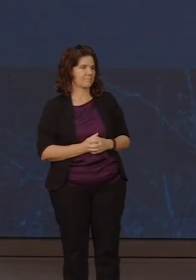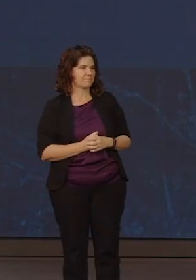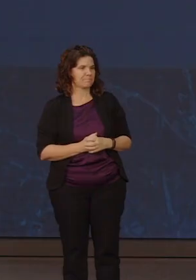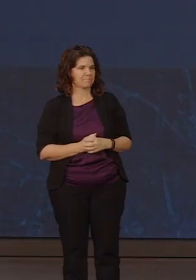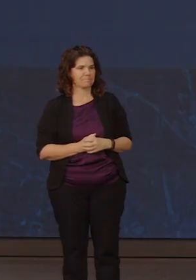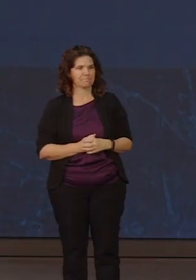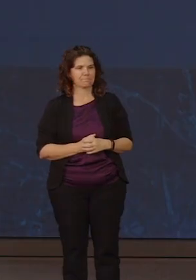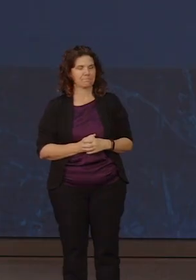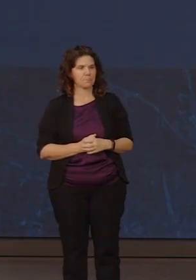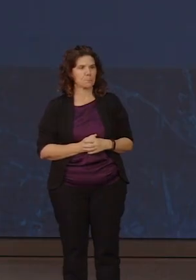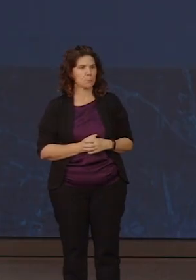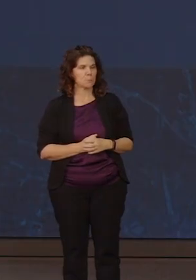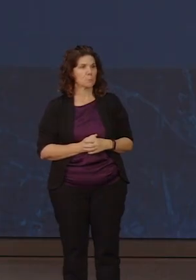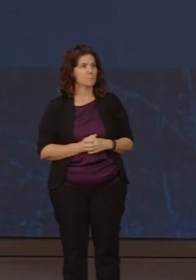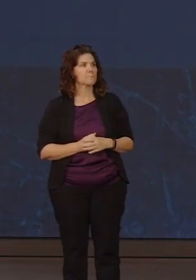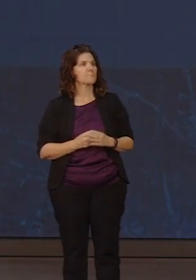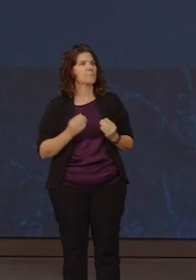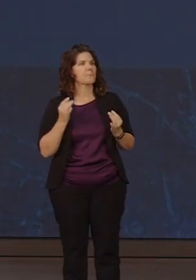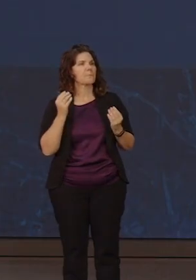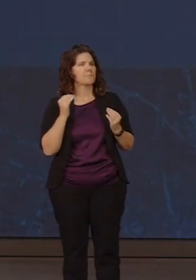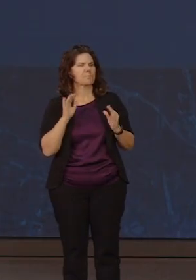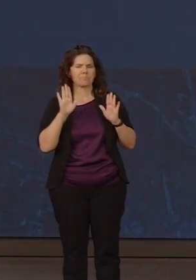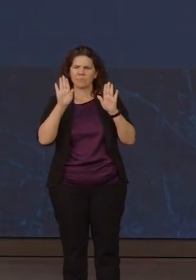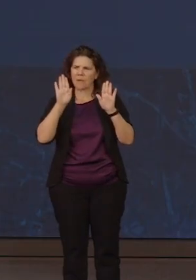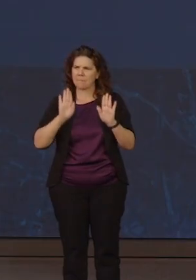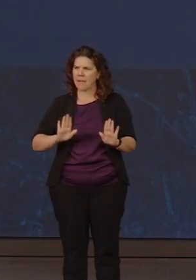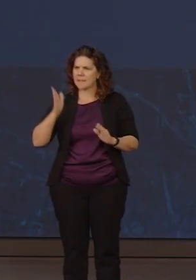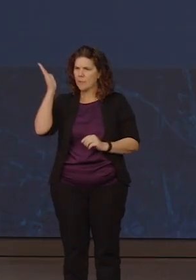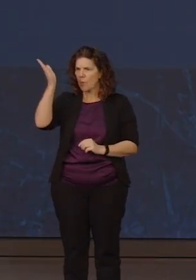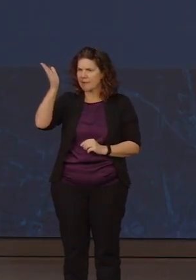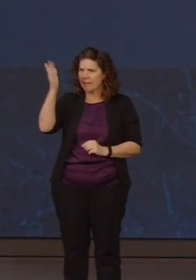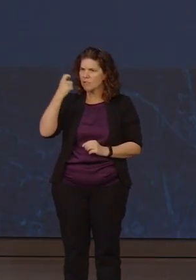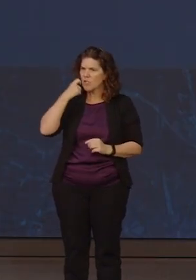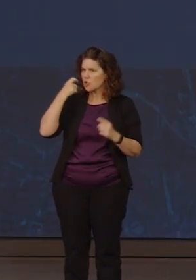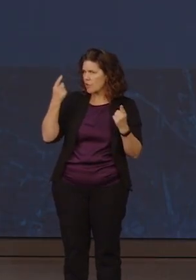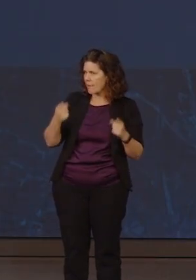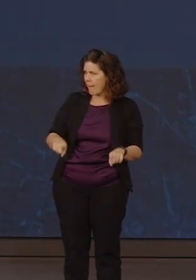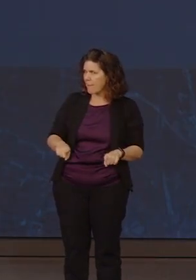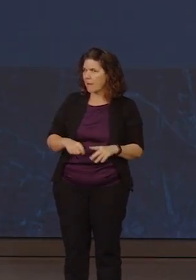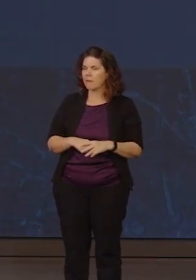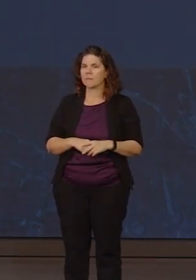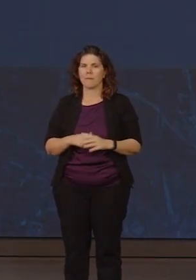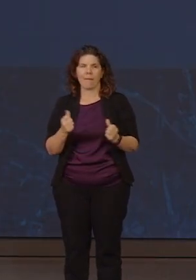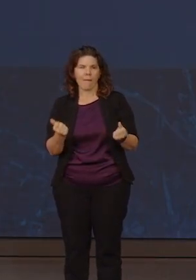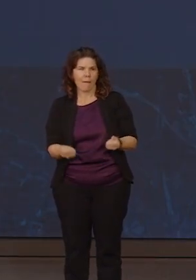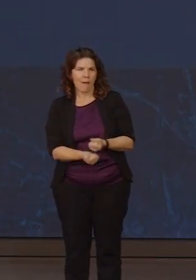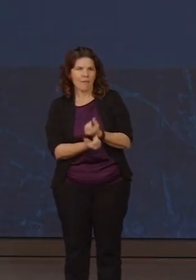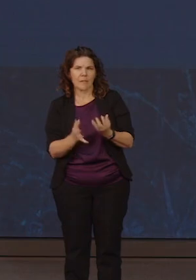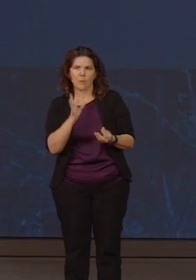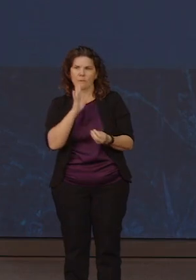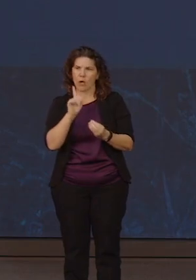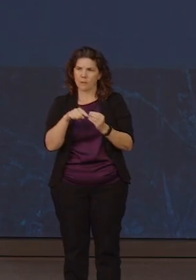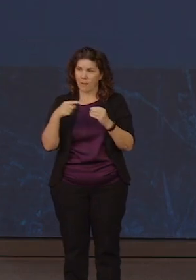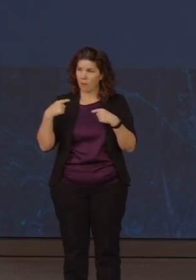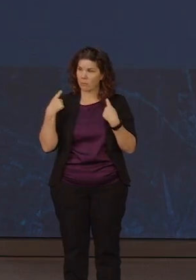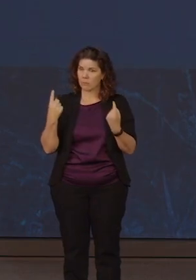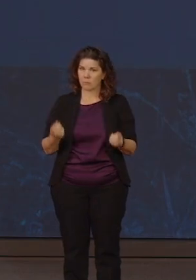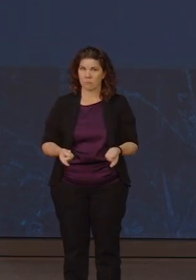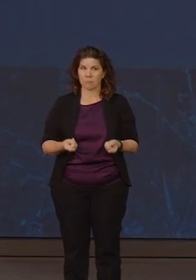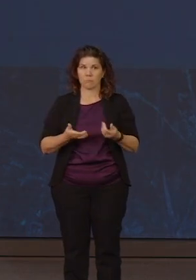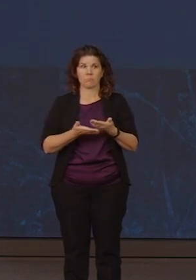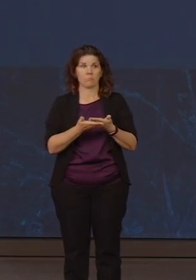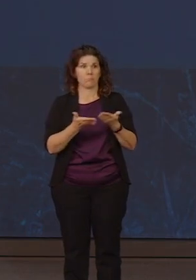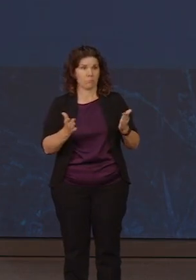So considering those fantastic presentations we just had and everything we've talked about so far, does anybody have